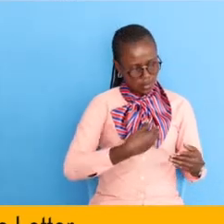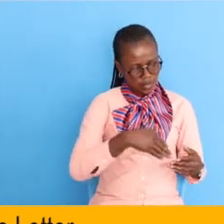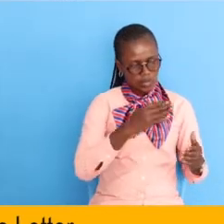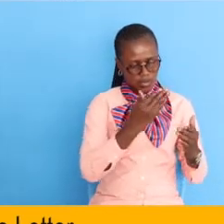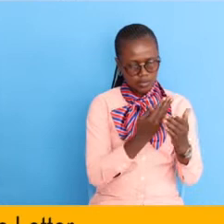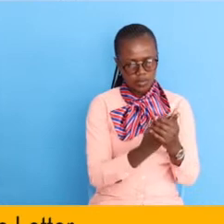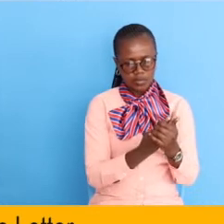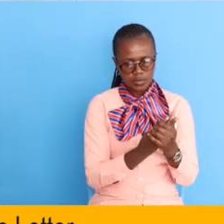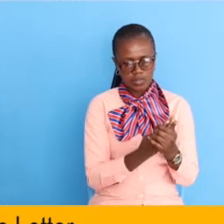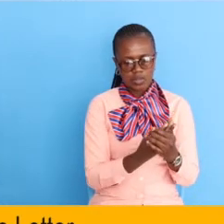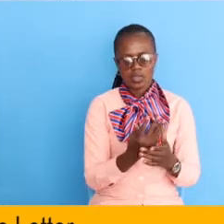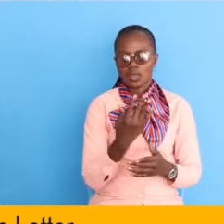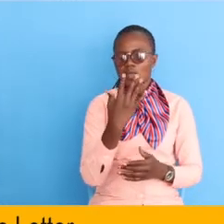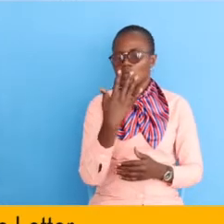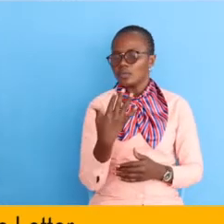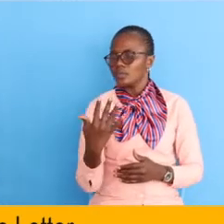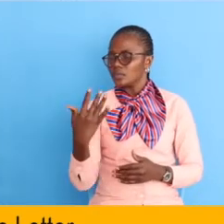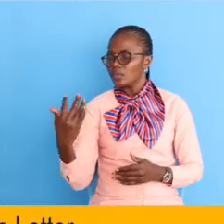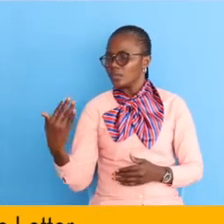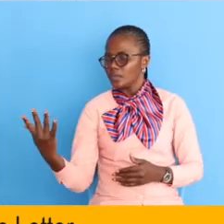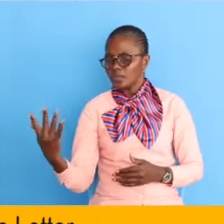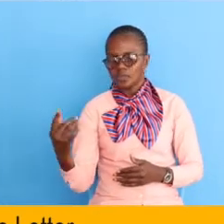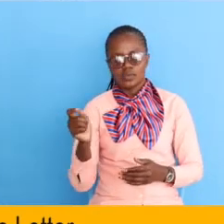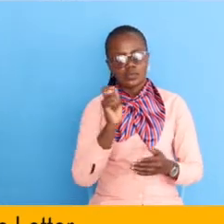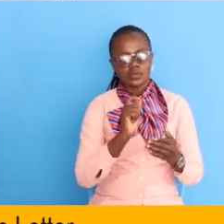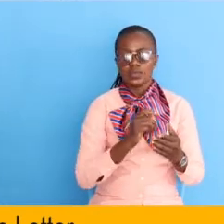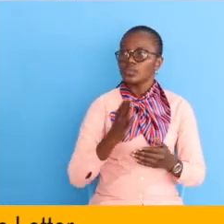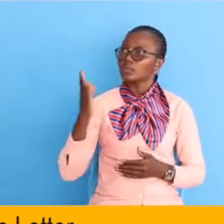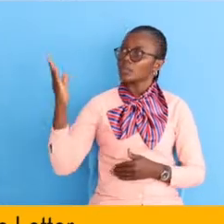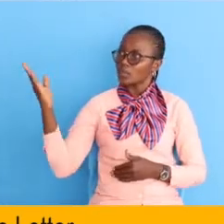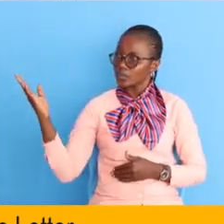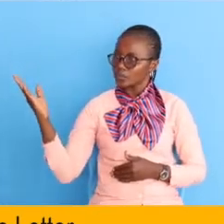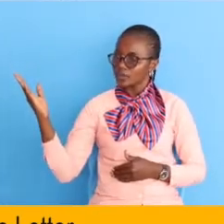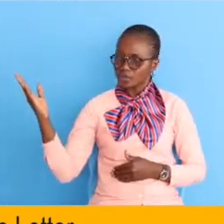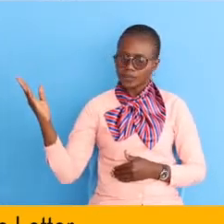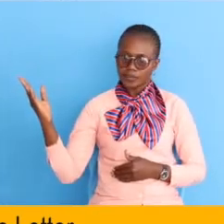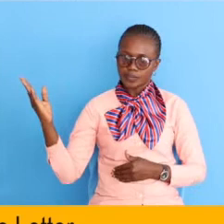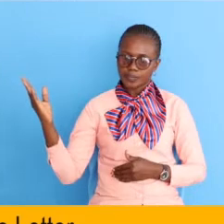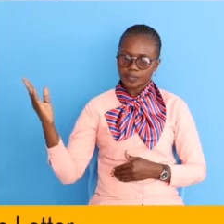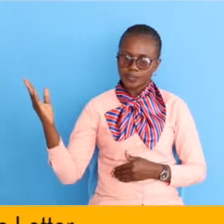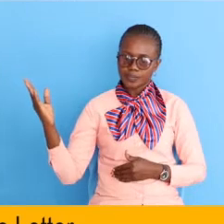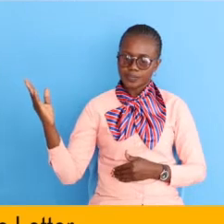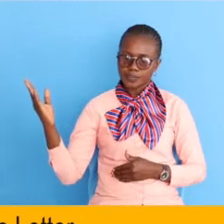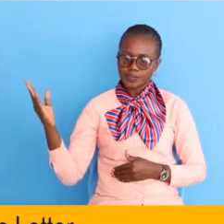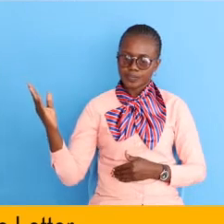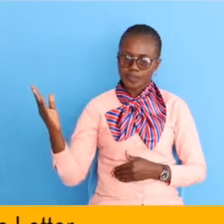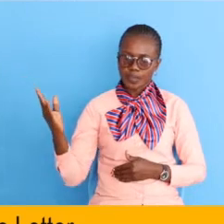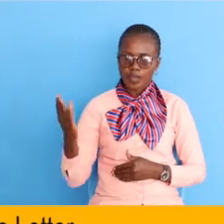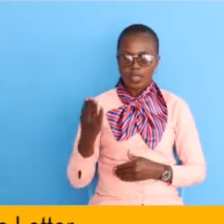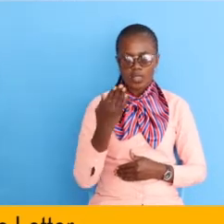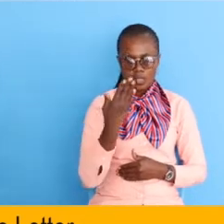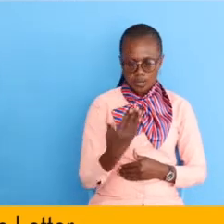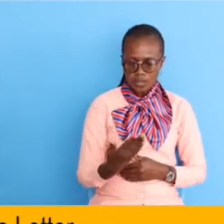number which we had on that layout. So that point of number 3, it's where this